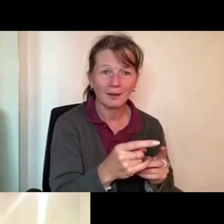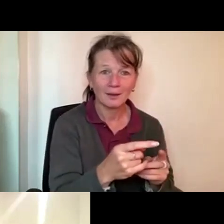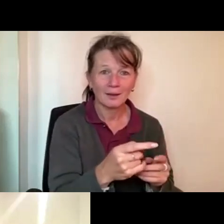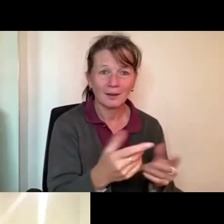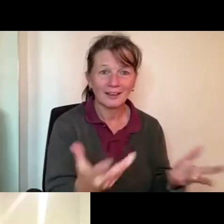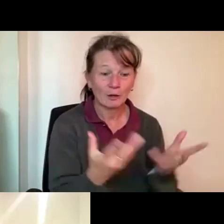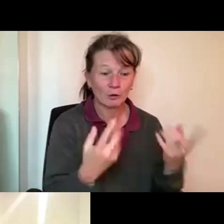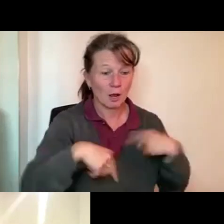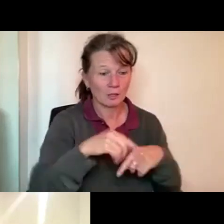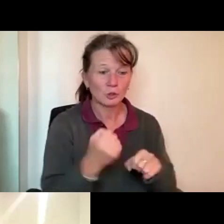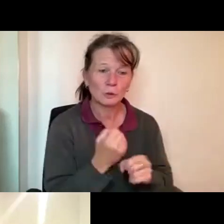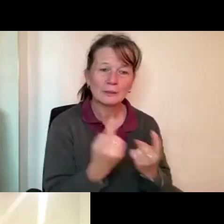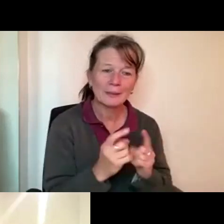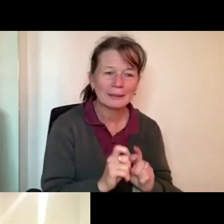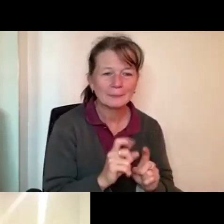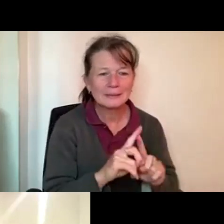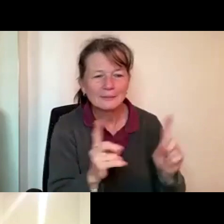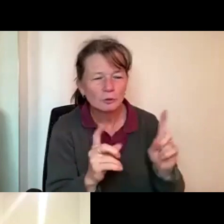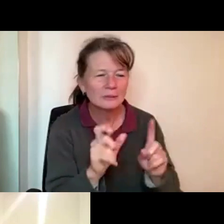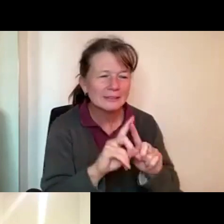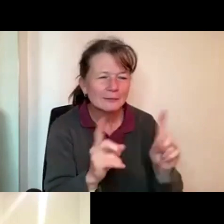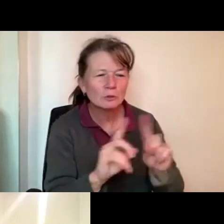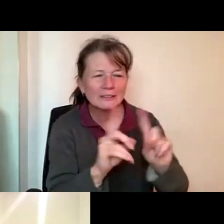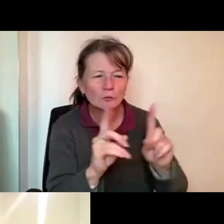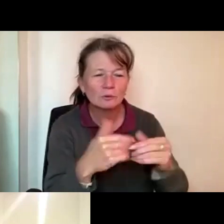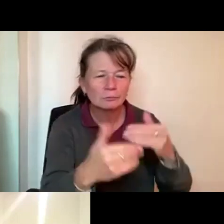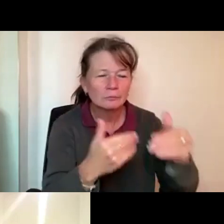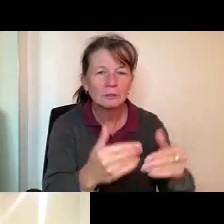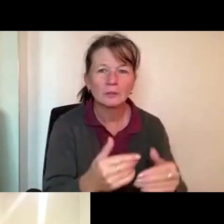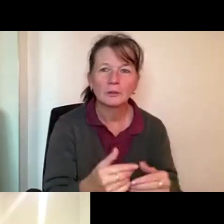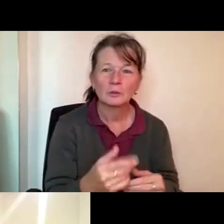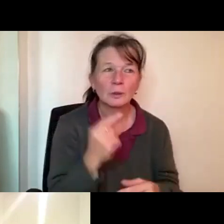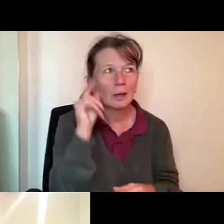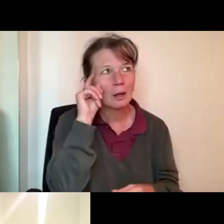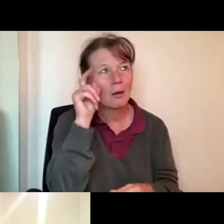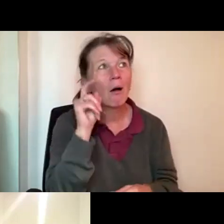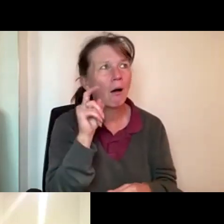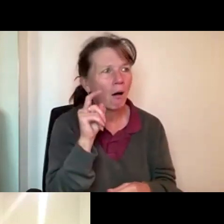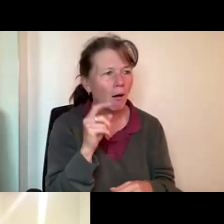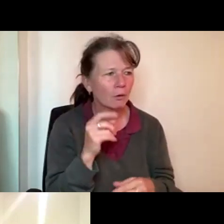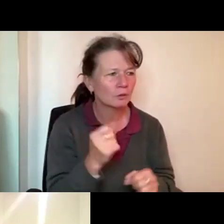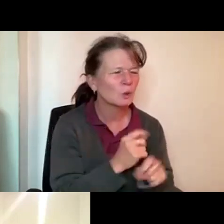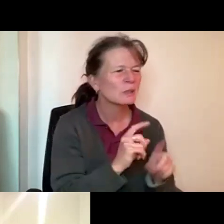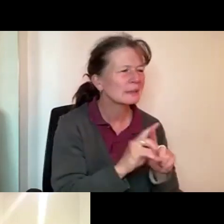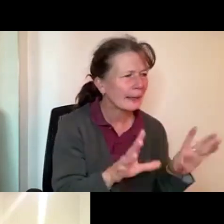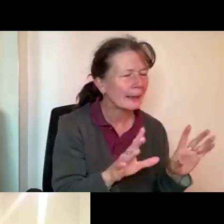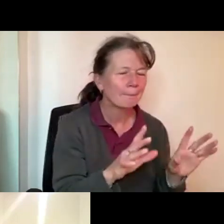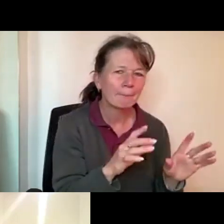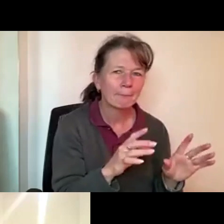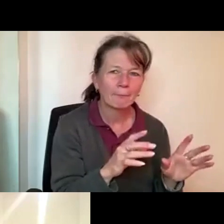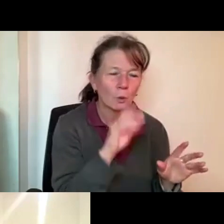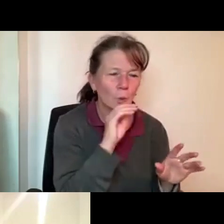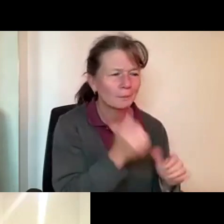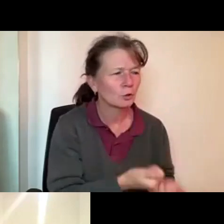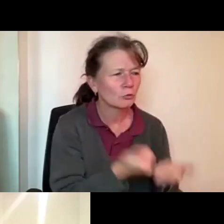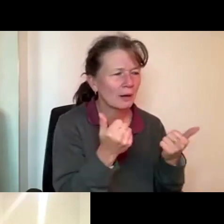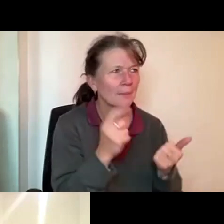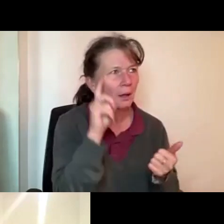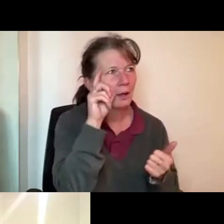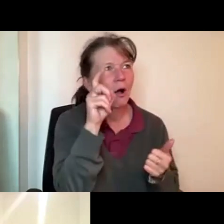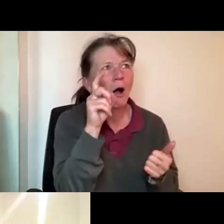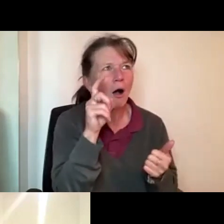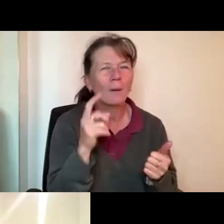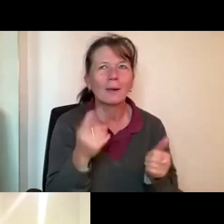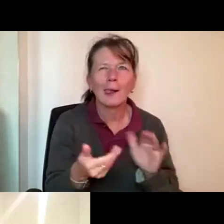we've got 5-star review in the Times, and what one could have thought, okay, let's just do the same and it'll be great. But no,